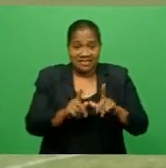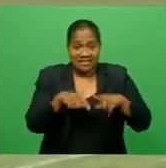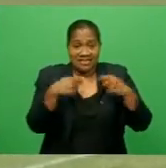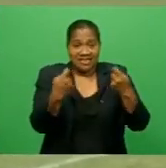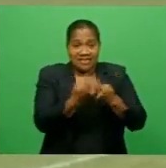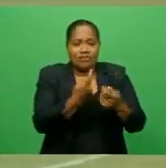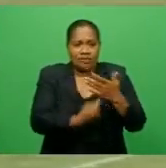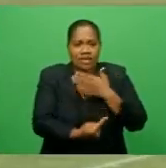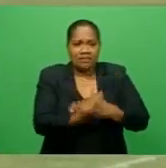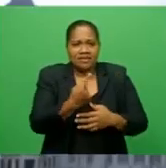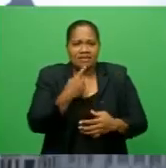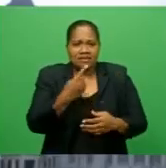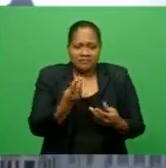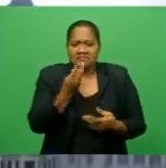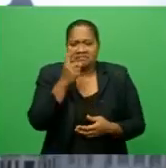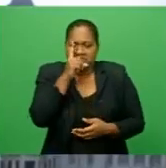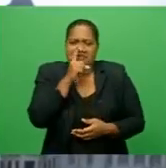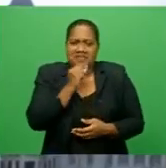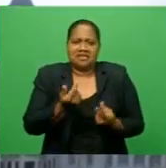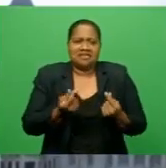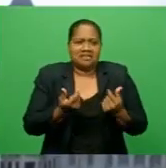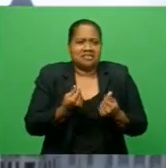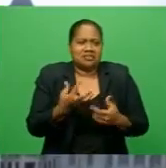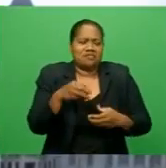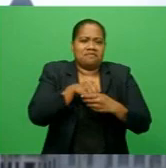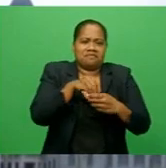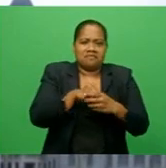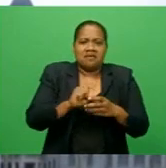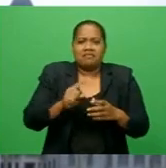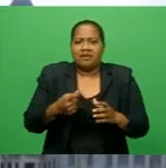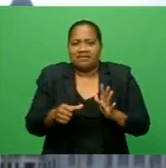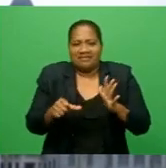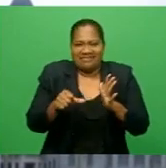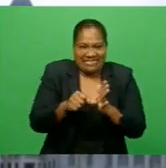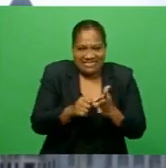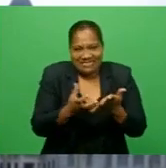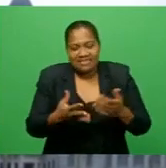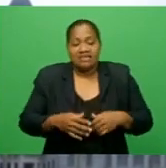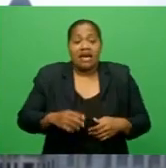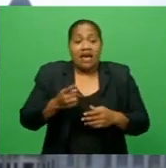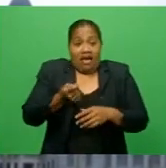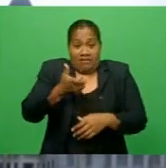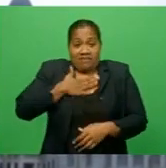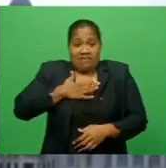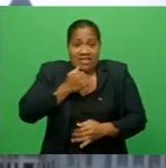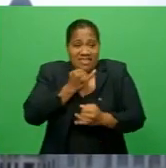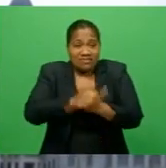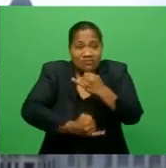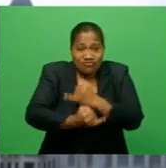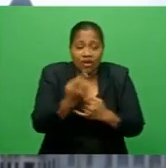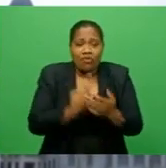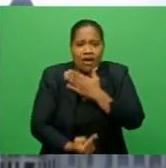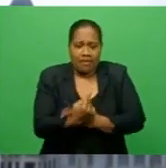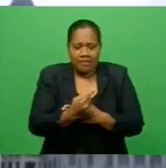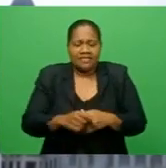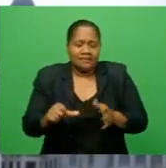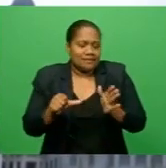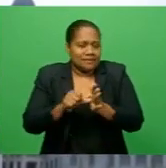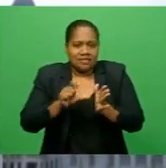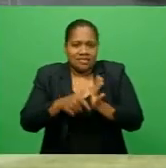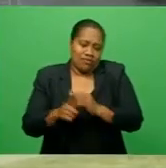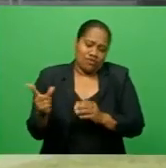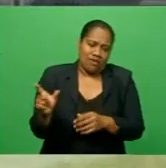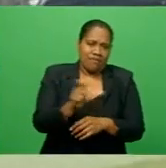than done. Yes, after my injury, it's been a tough time for me to come back to join the boys since last